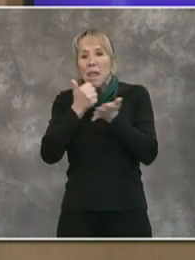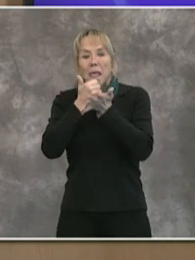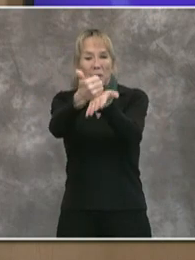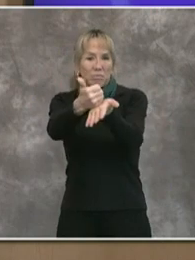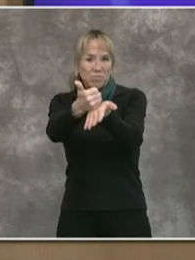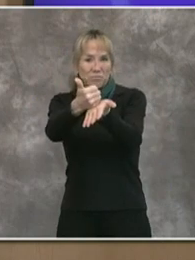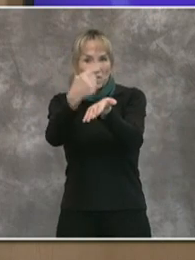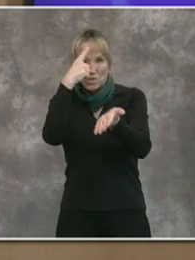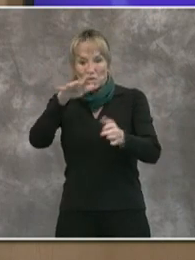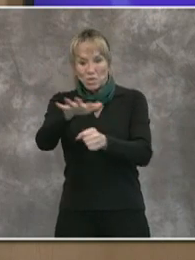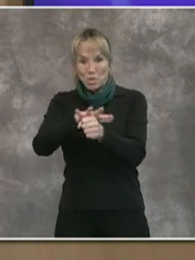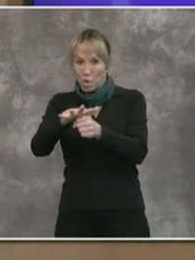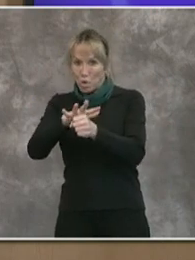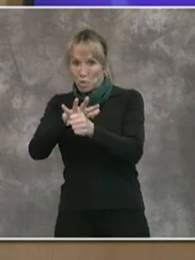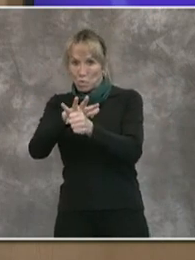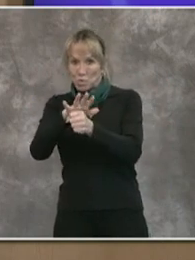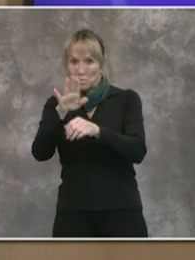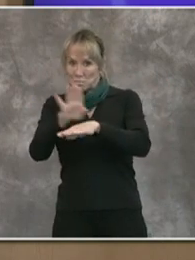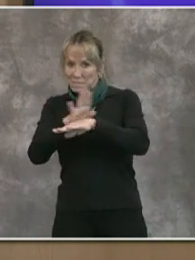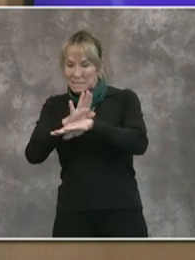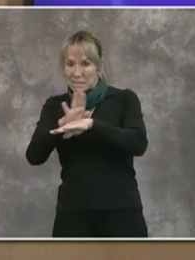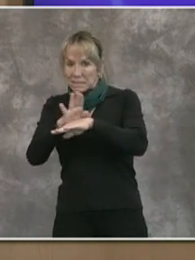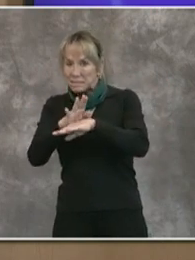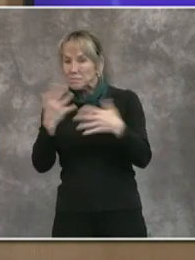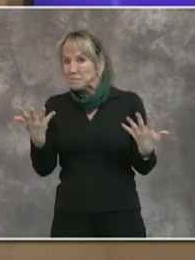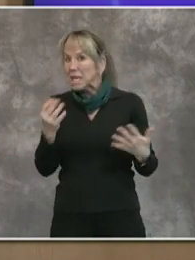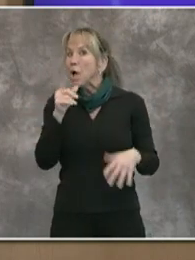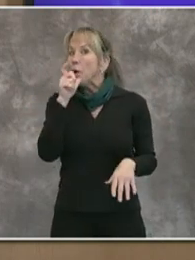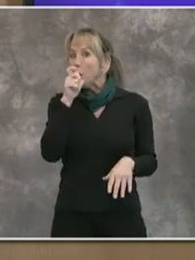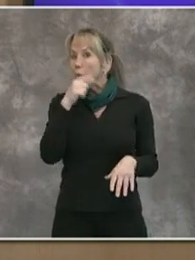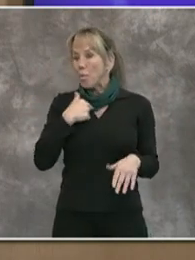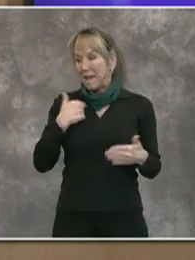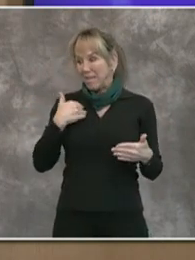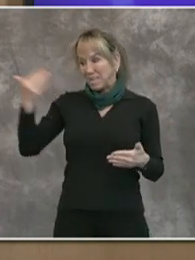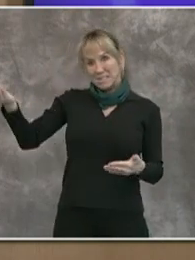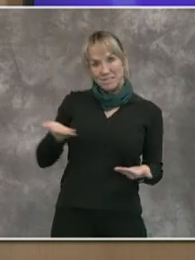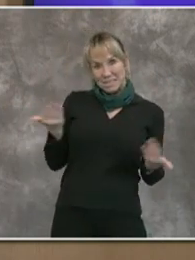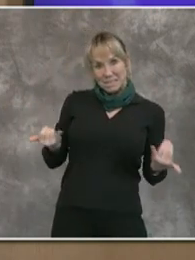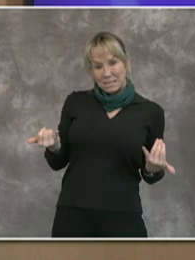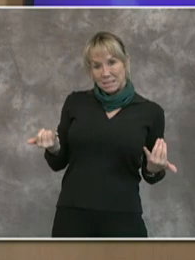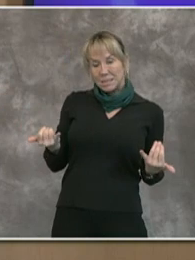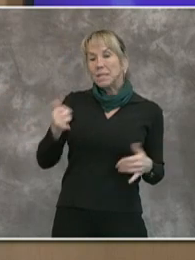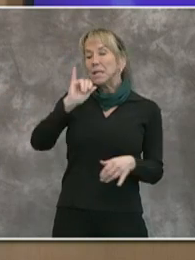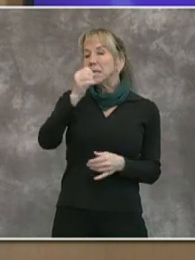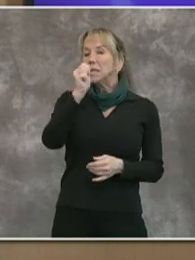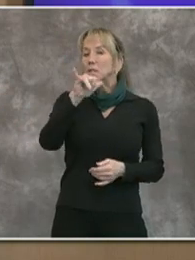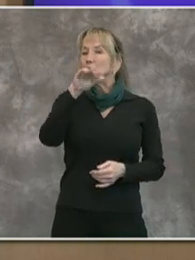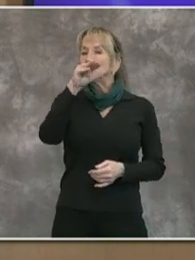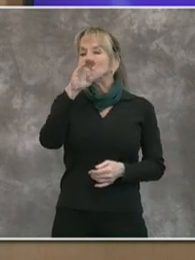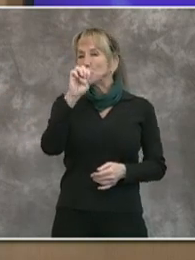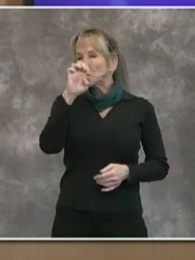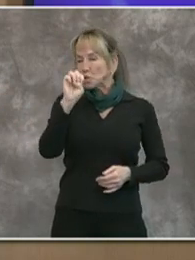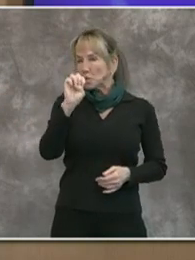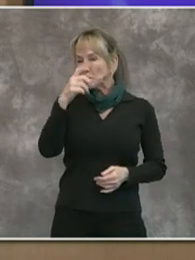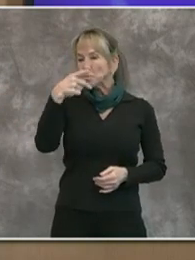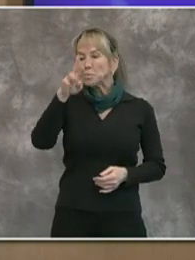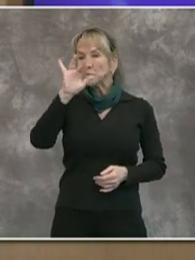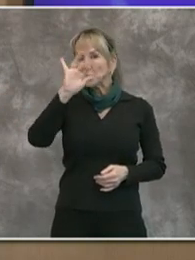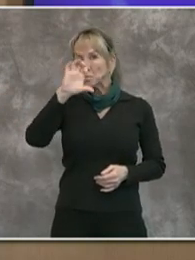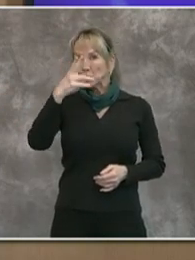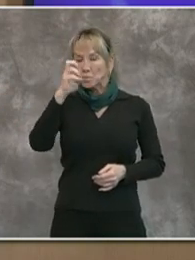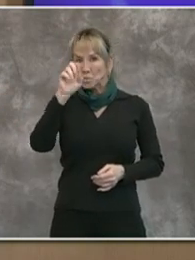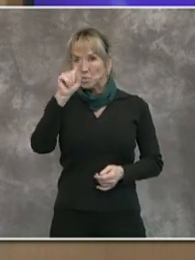with us deal with that issue is Jamie Pritchard Solorzano, who is the Economic